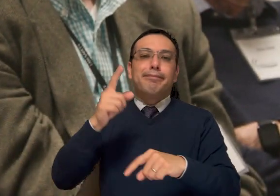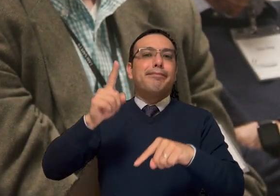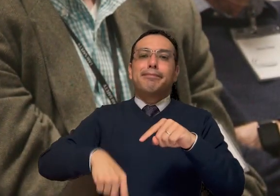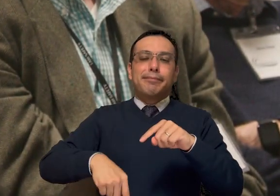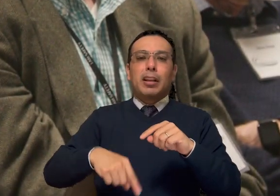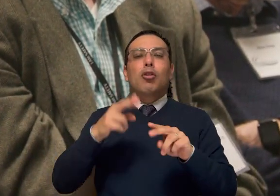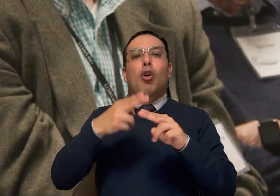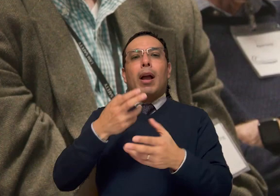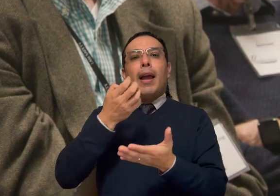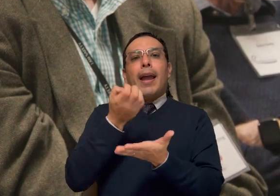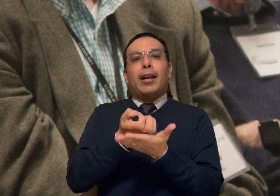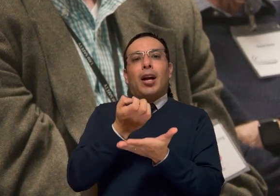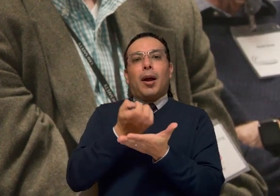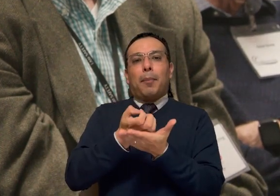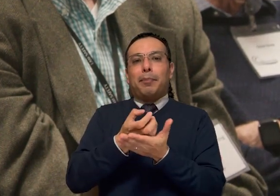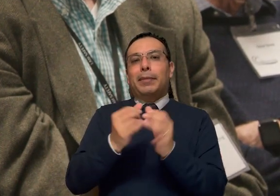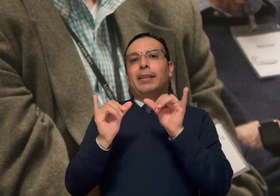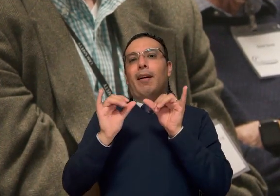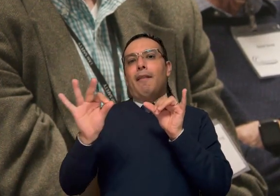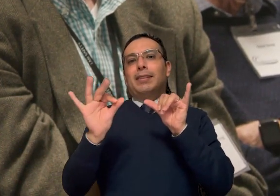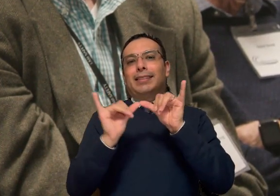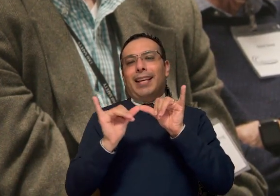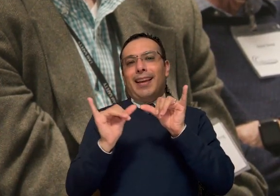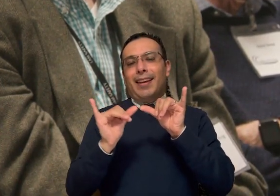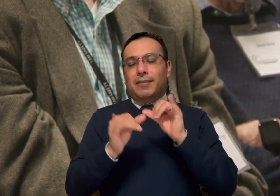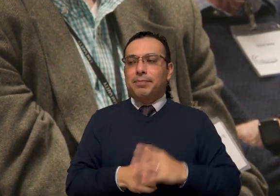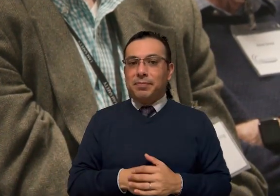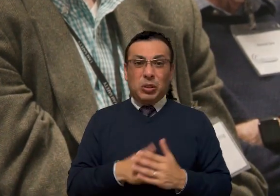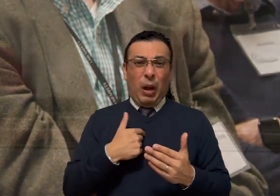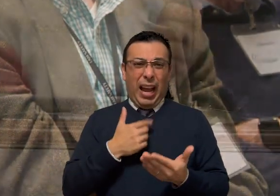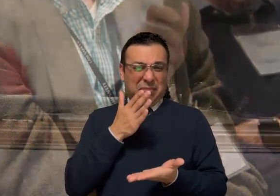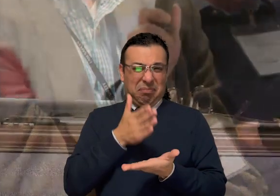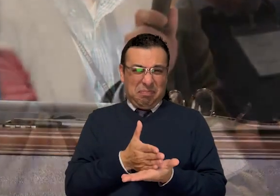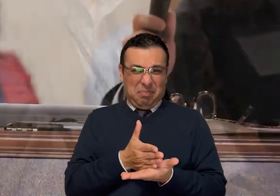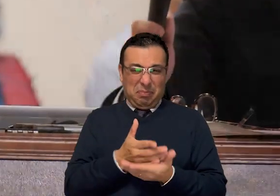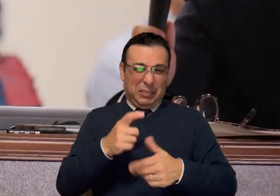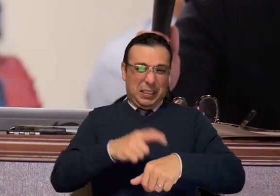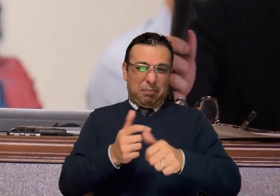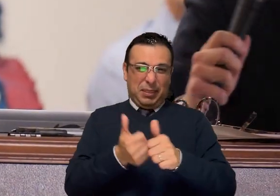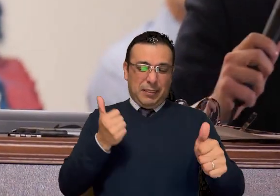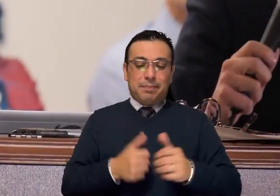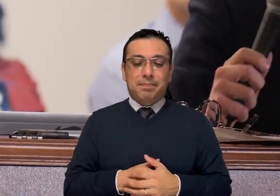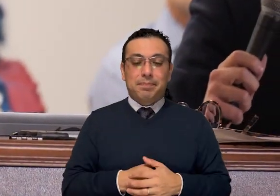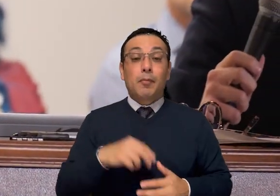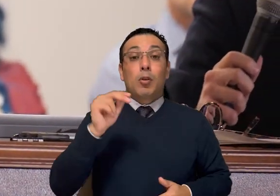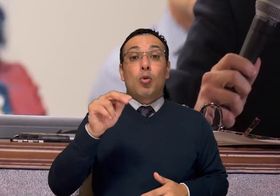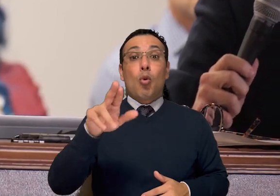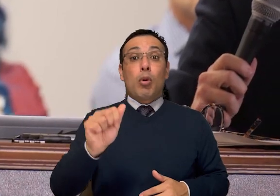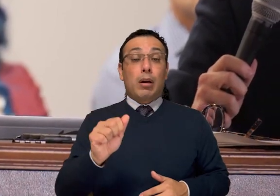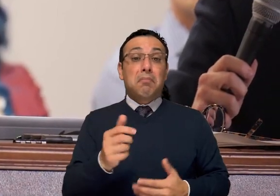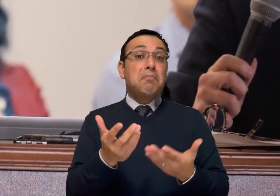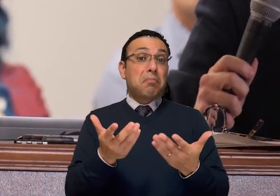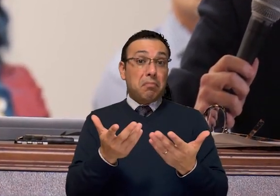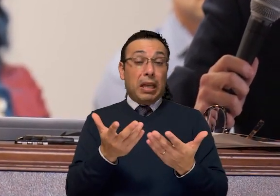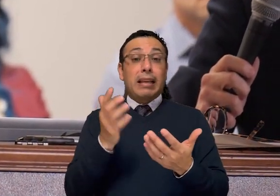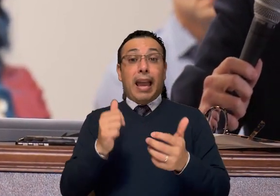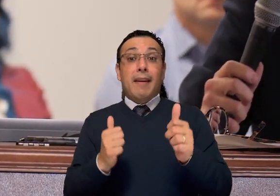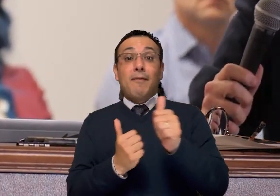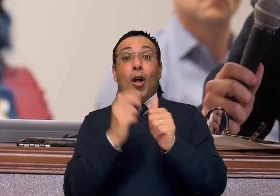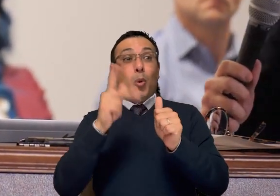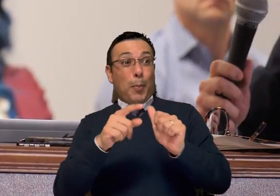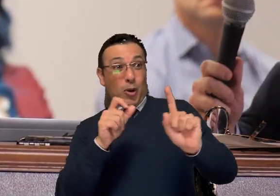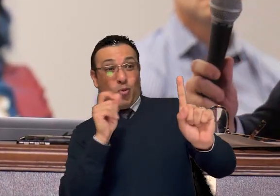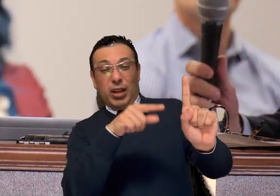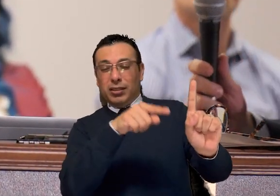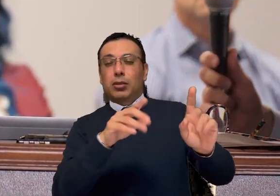you don't mind. I don't take a follow-up because I know you're running out of schedule. Right. So you can certainly ask your follow-up in the open house,